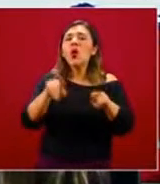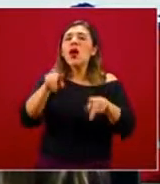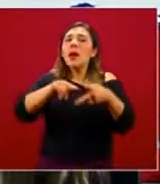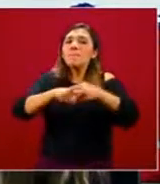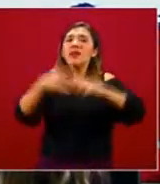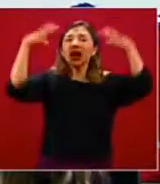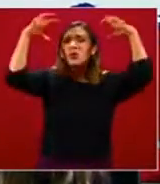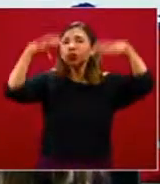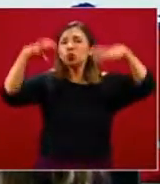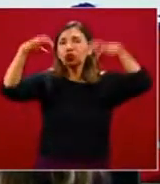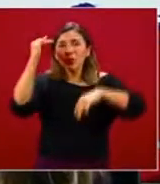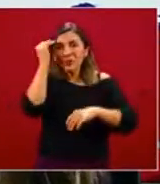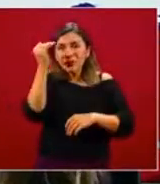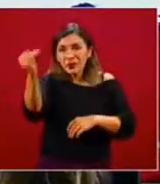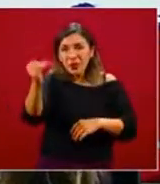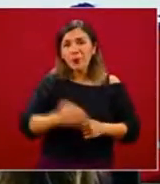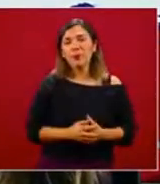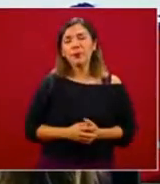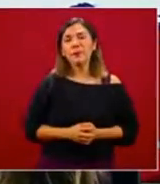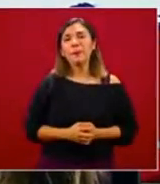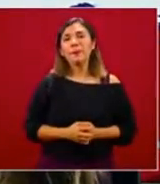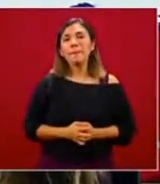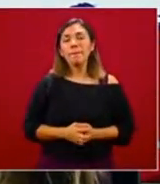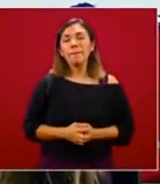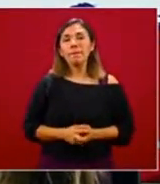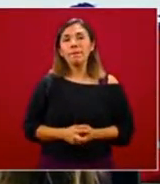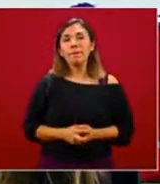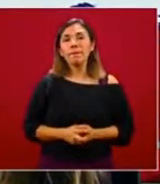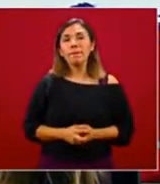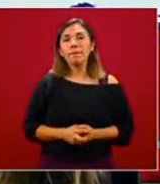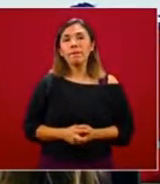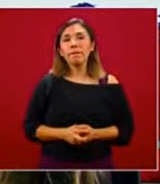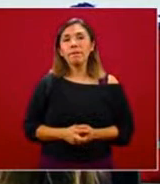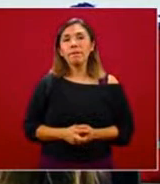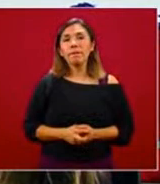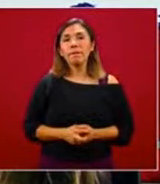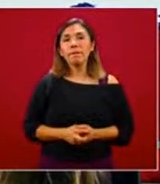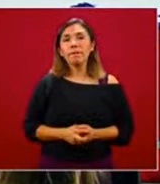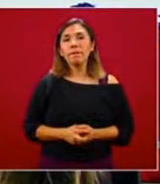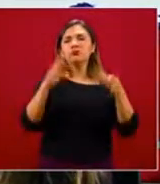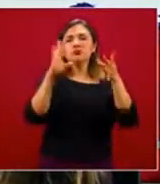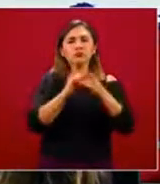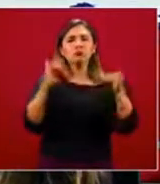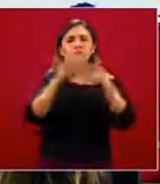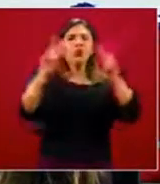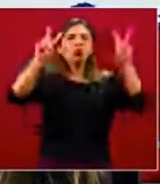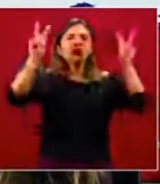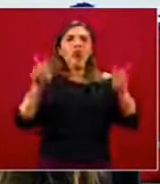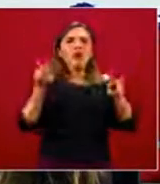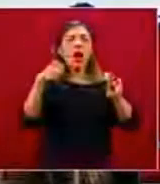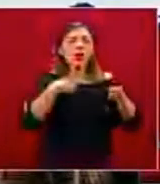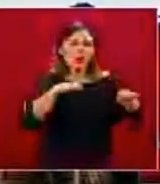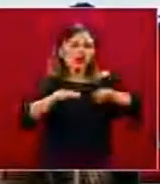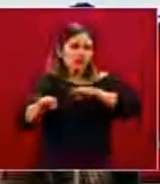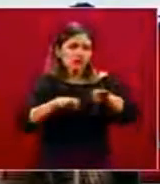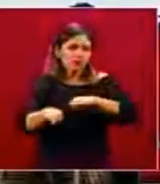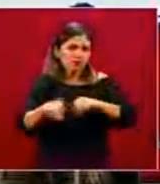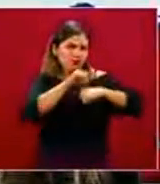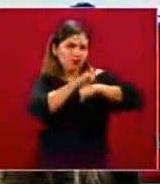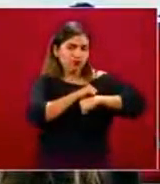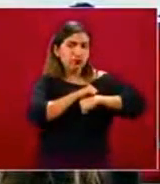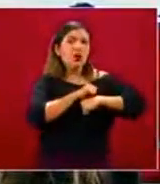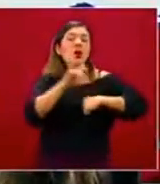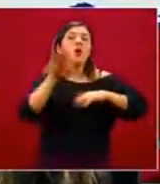a disease that has to do with mosquitoes and with the rain season. We're going to talk about